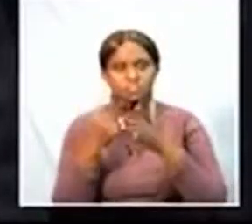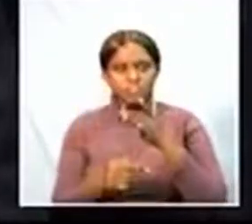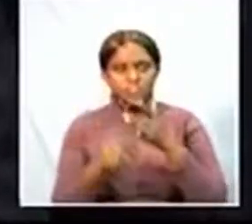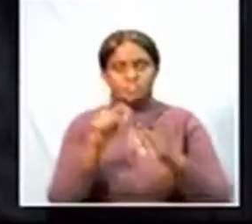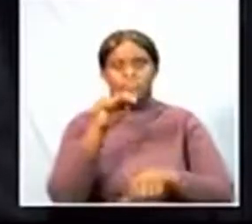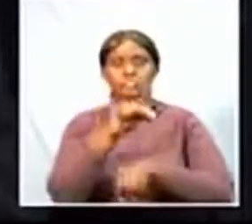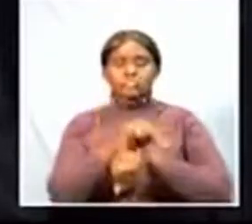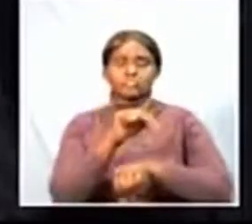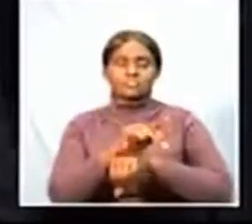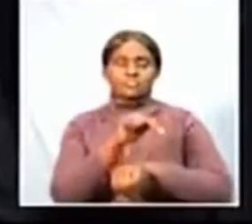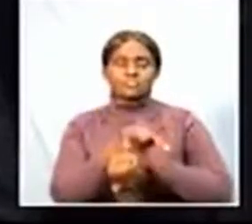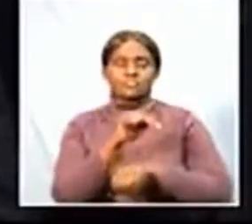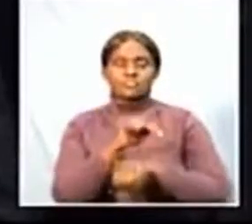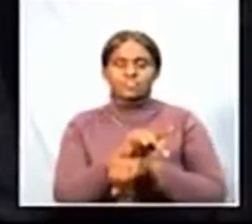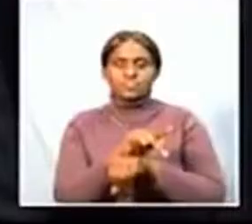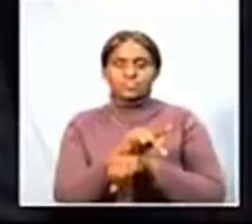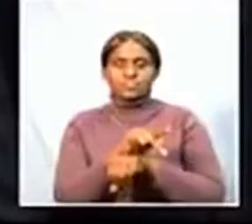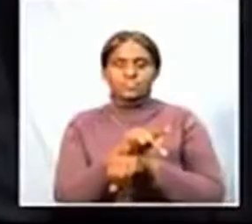projects.